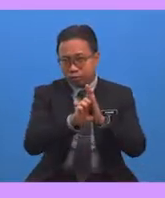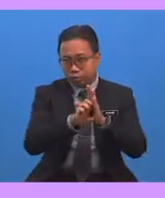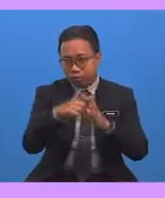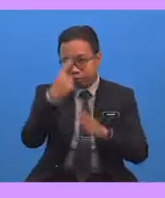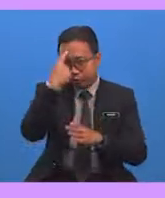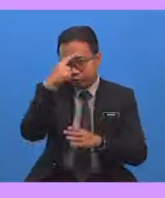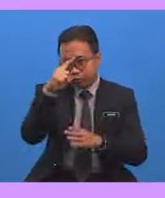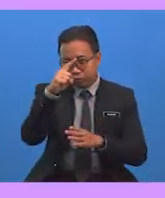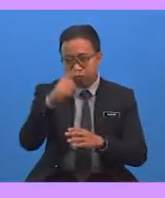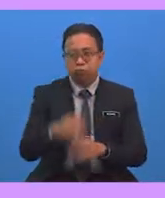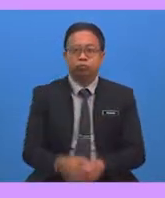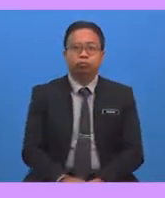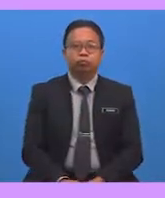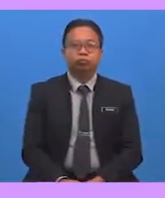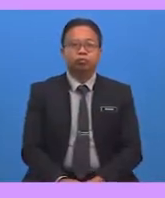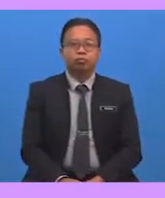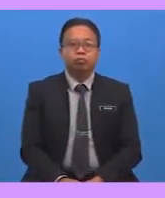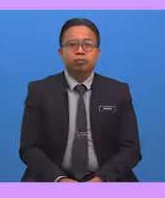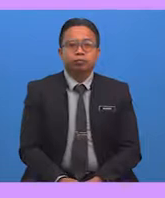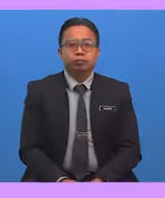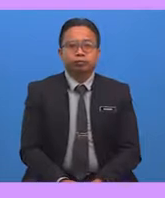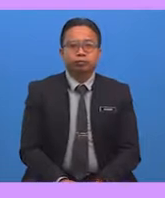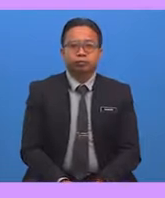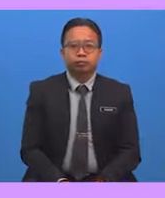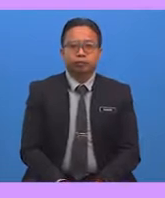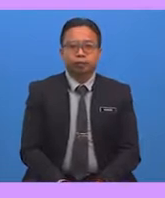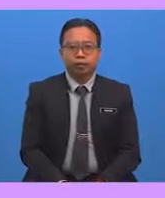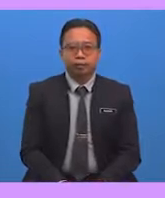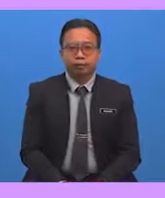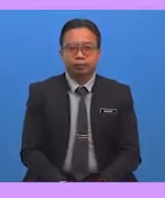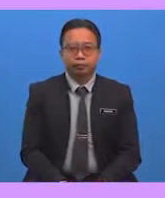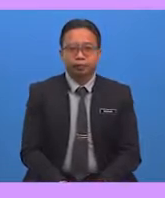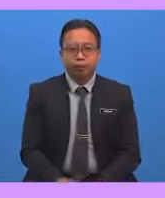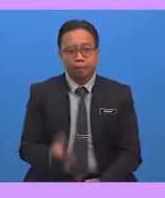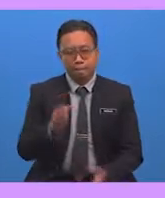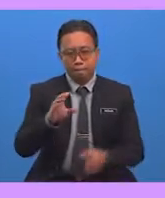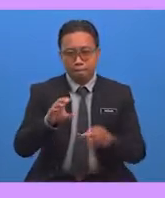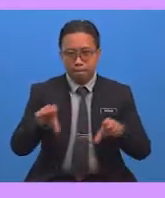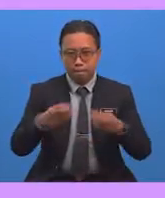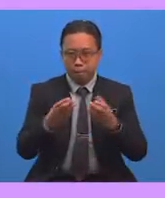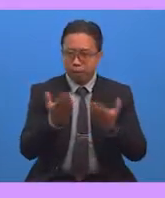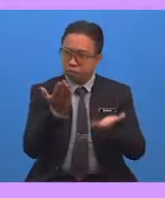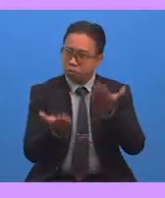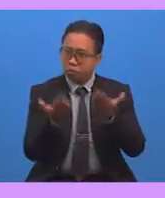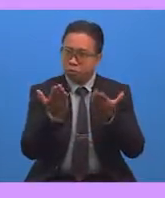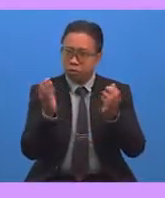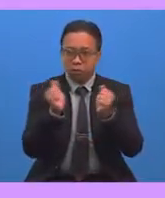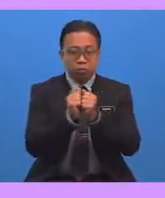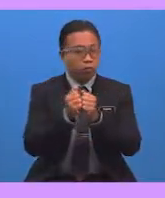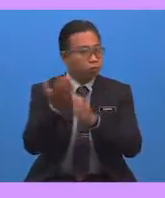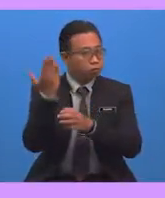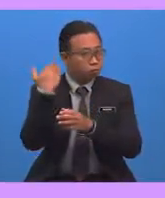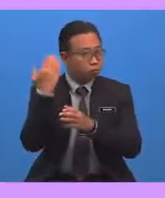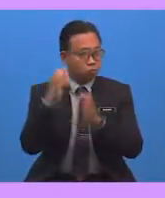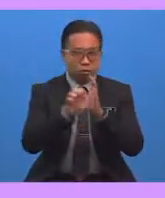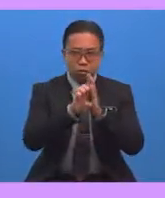instance, to illustrate, to make a comparison with a previous example.